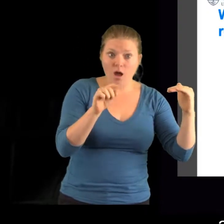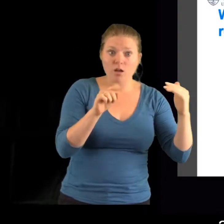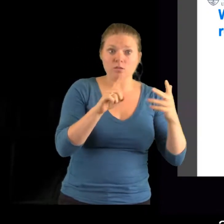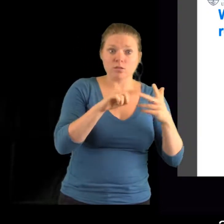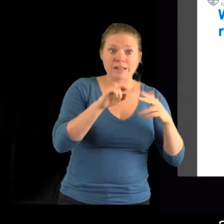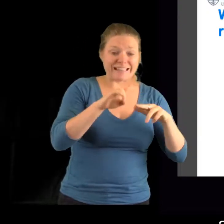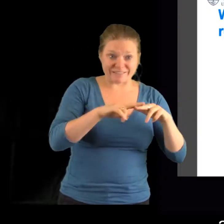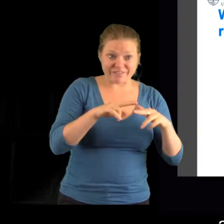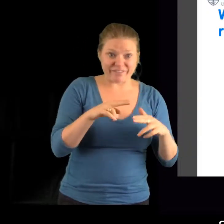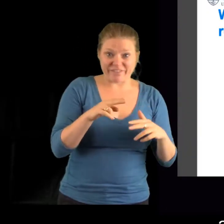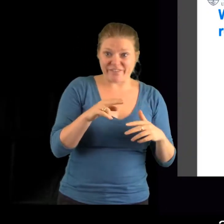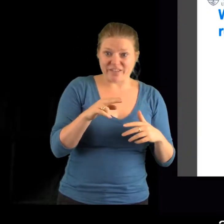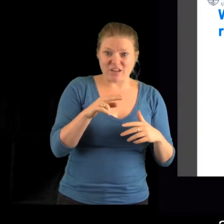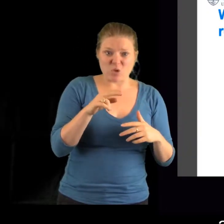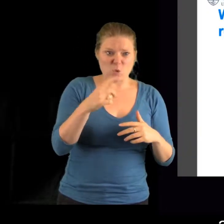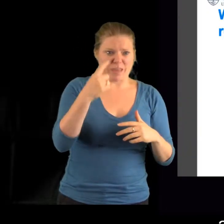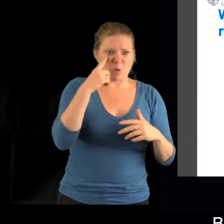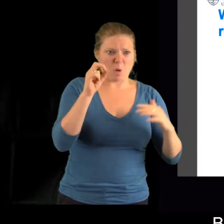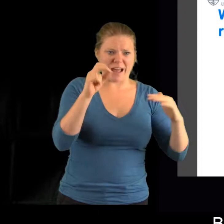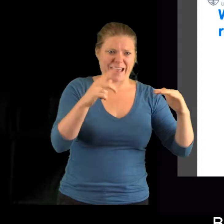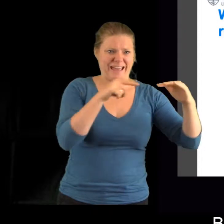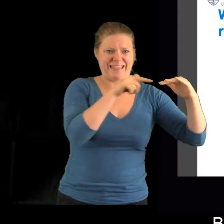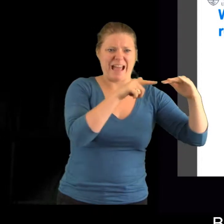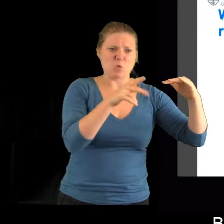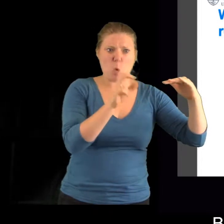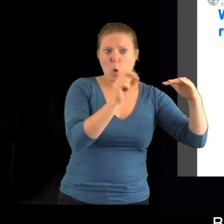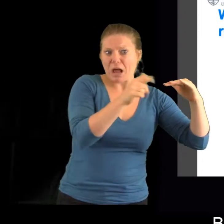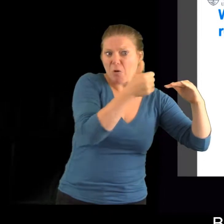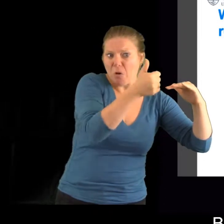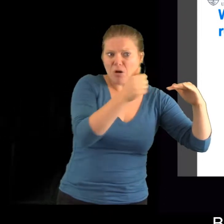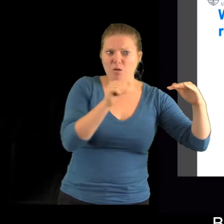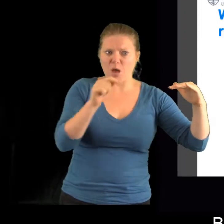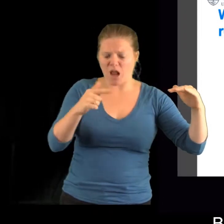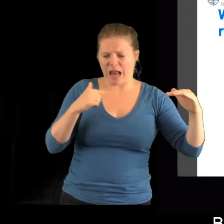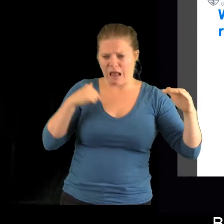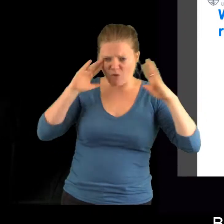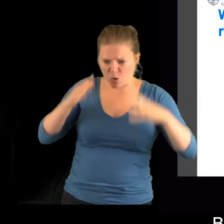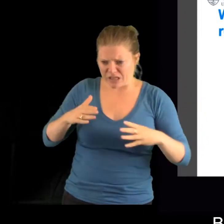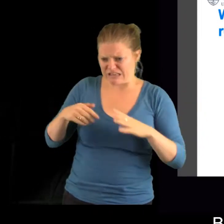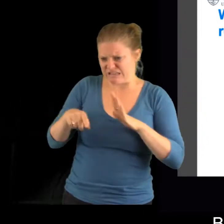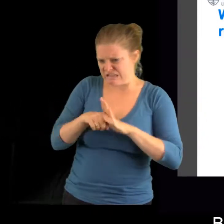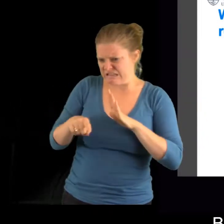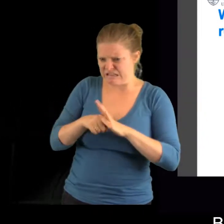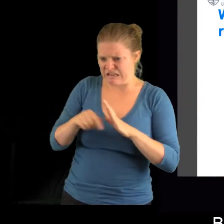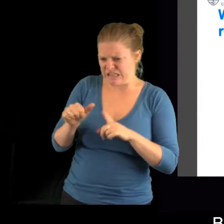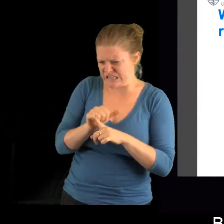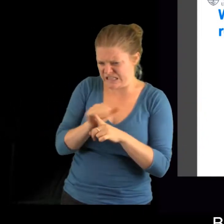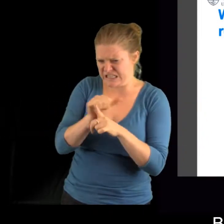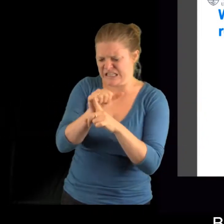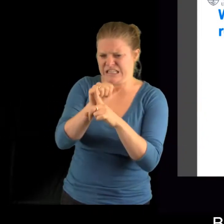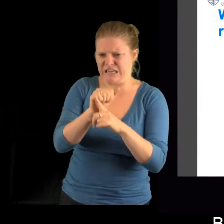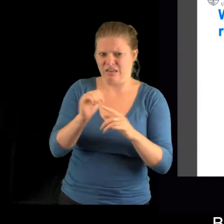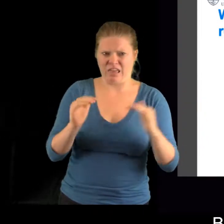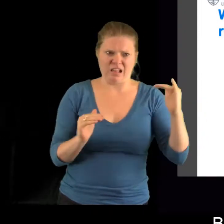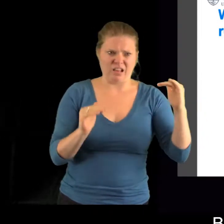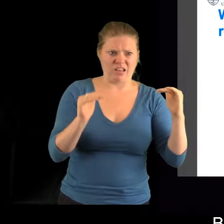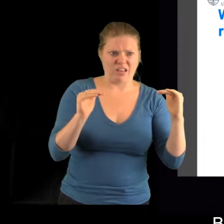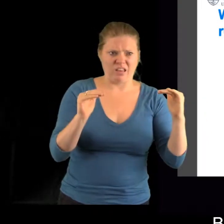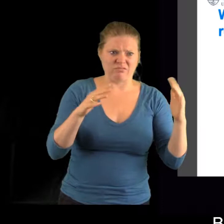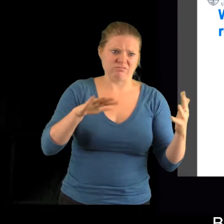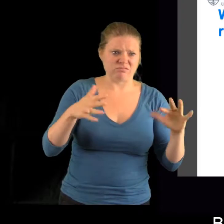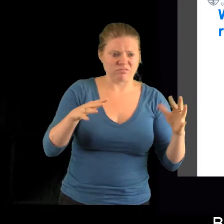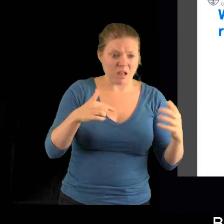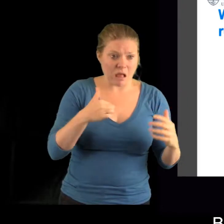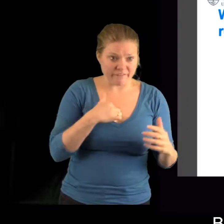this, you'll never be great. But if you have these good skills, work, get those